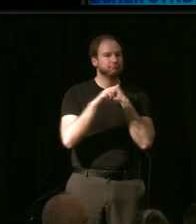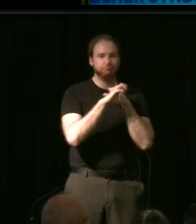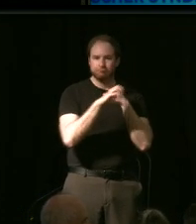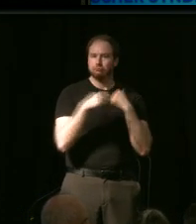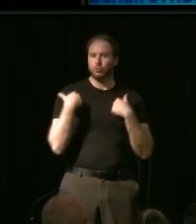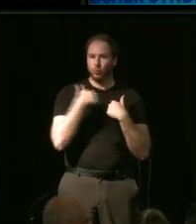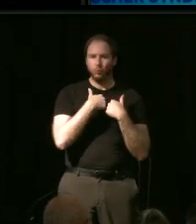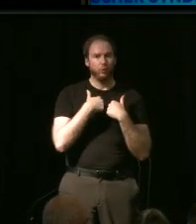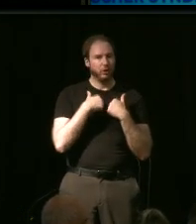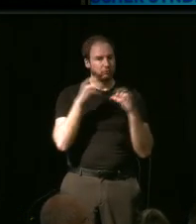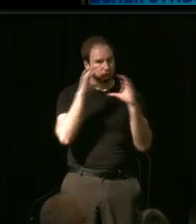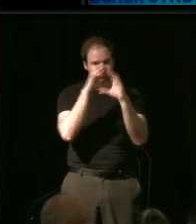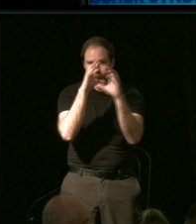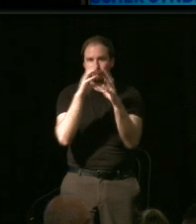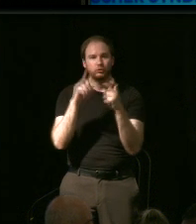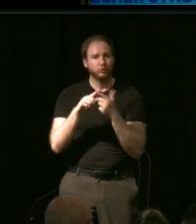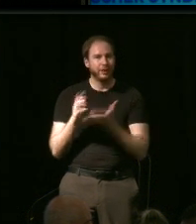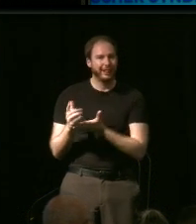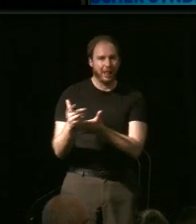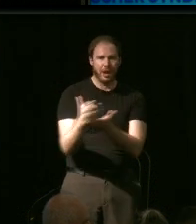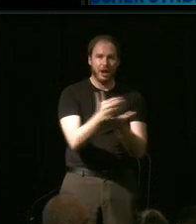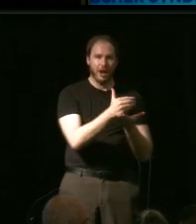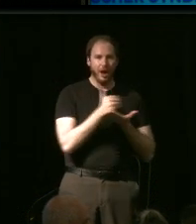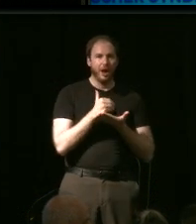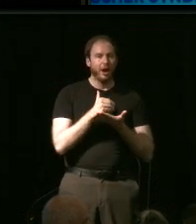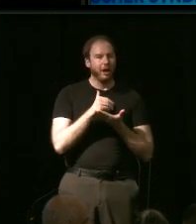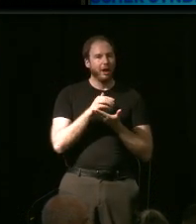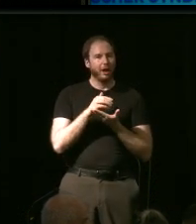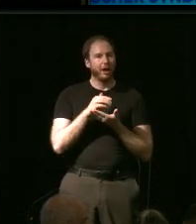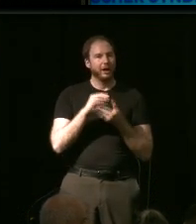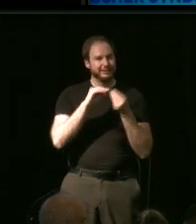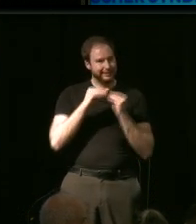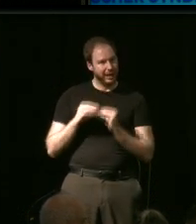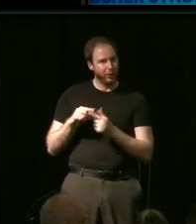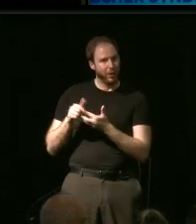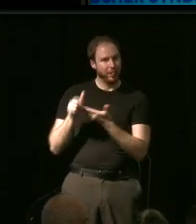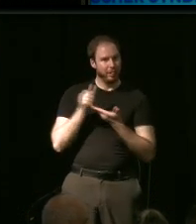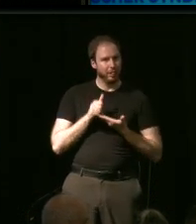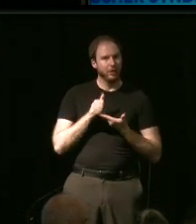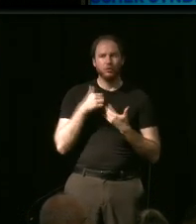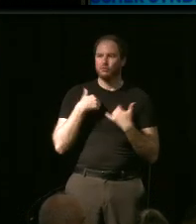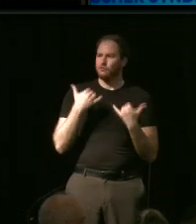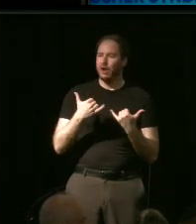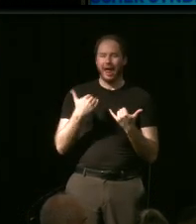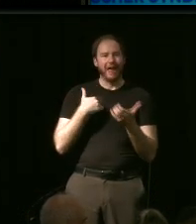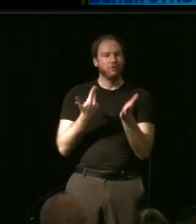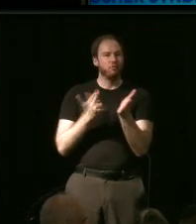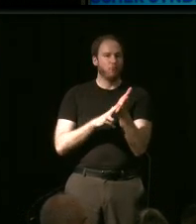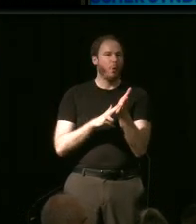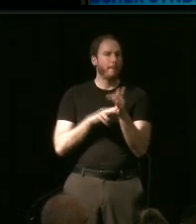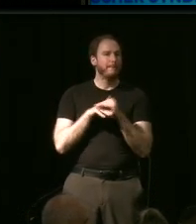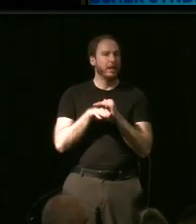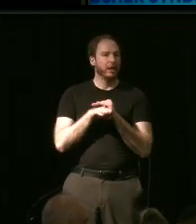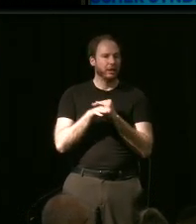are doing this data collection initiative collaboratively together. Currently, we have an enrollment of